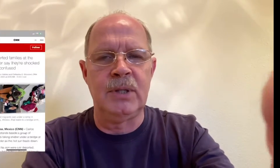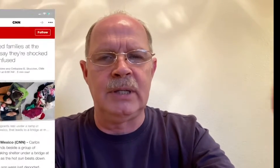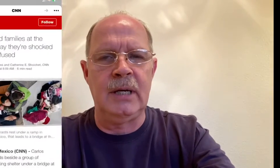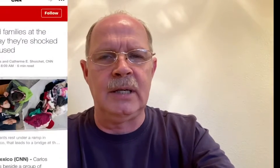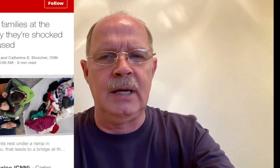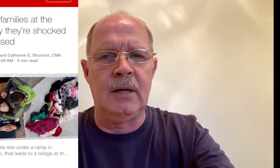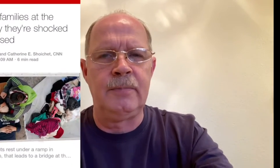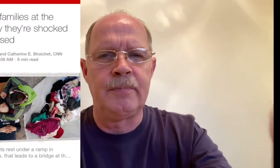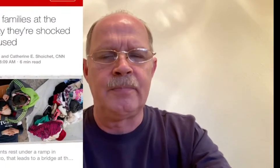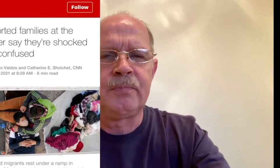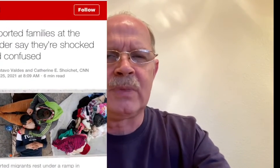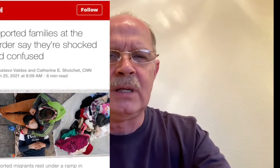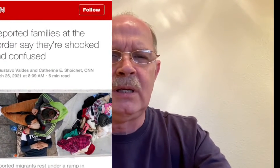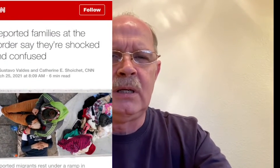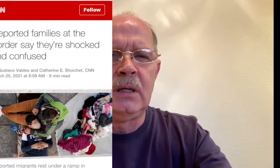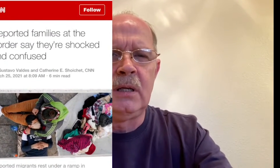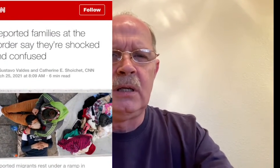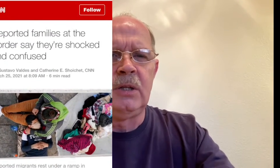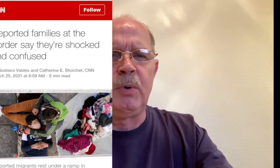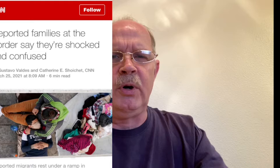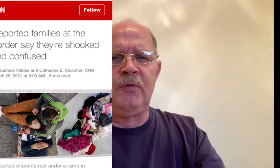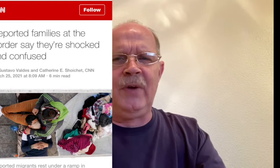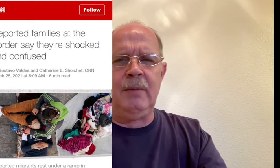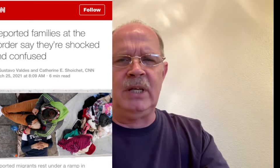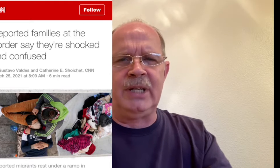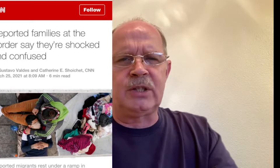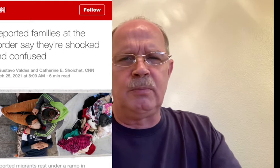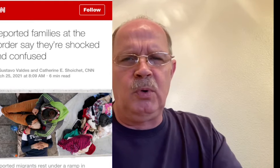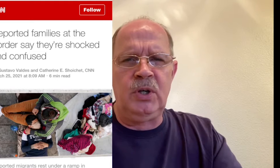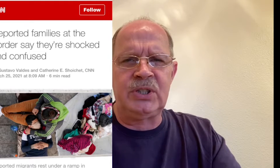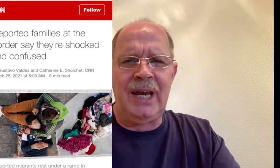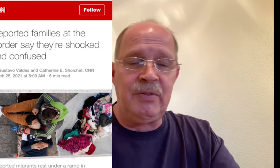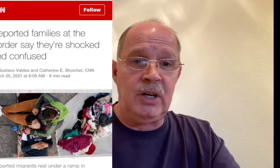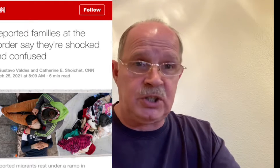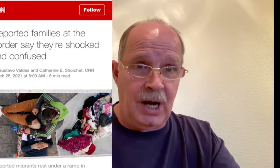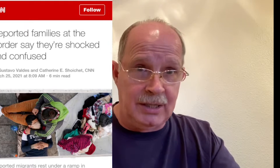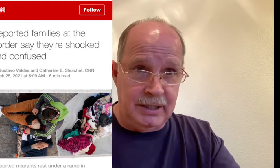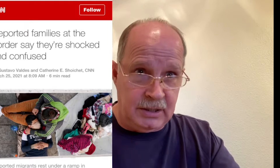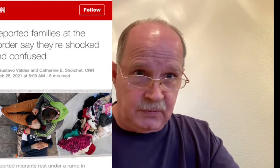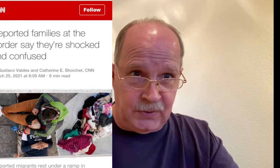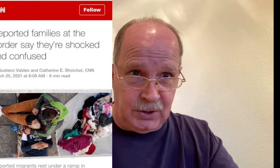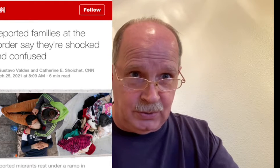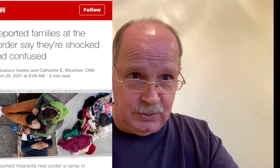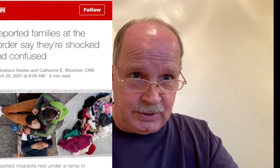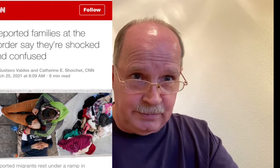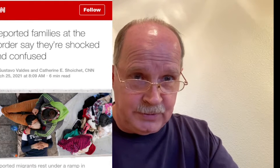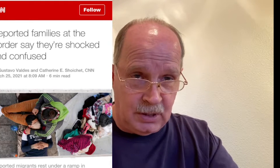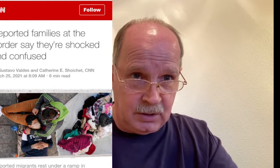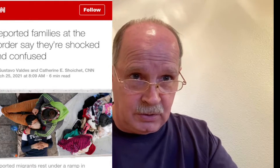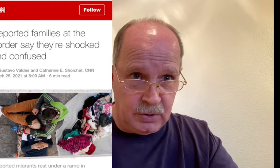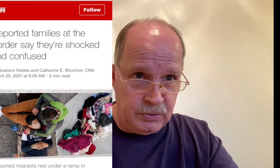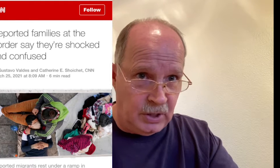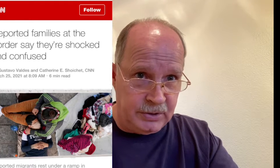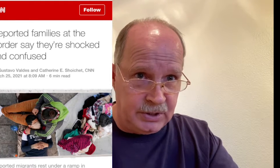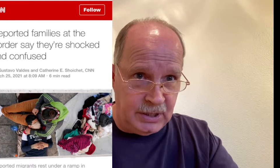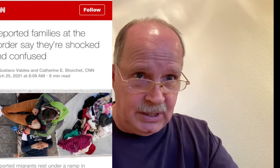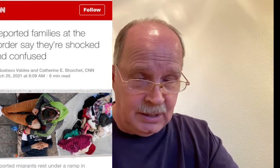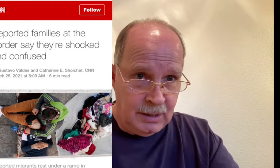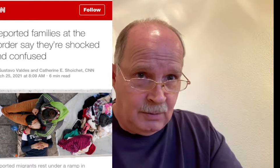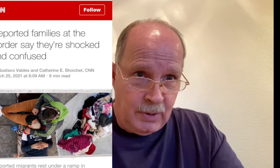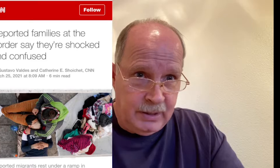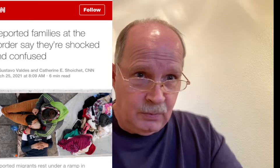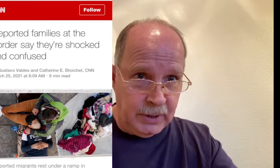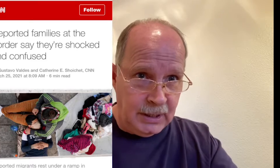back, but not now. Deported families at the border say they're shocked and confused. The article goes on to